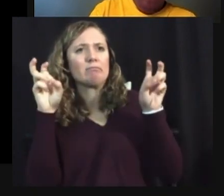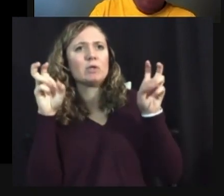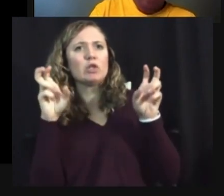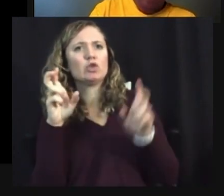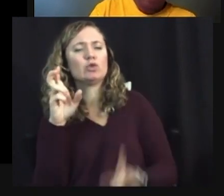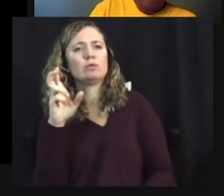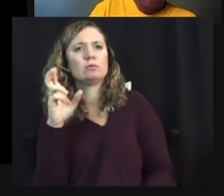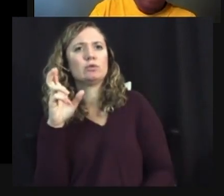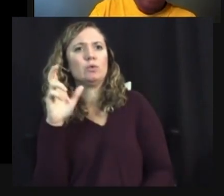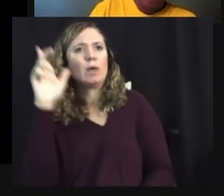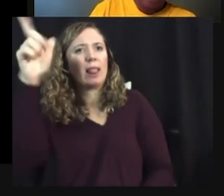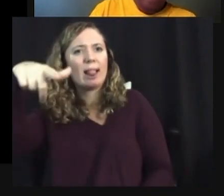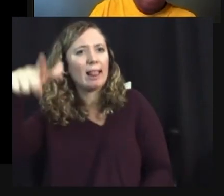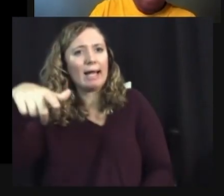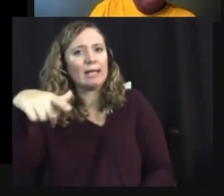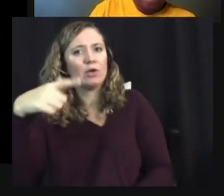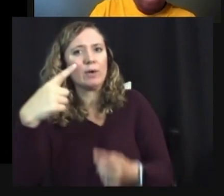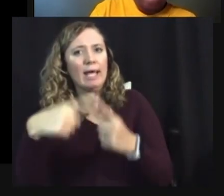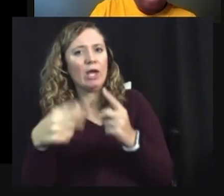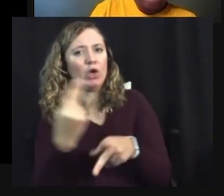device?